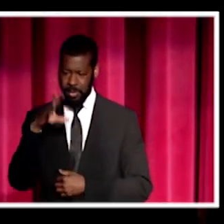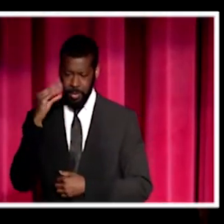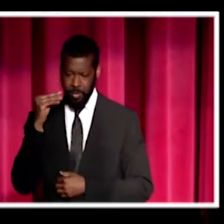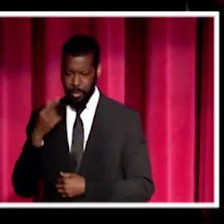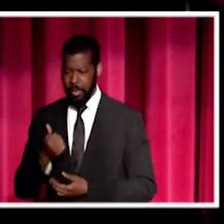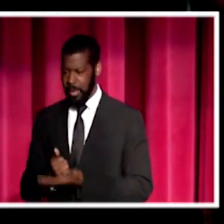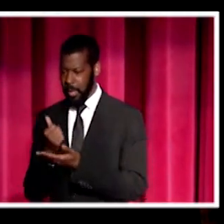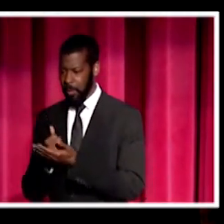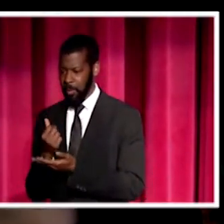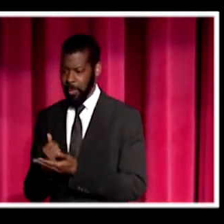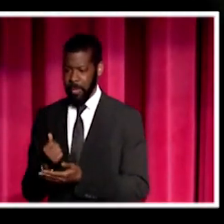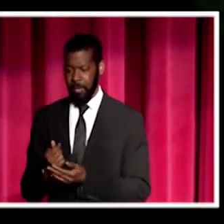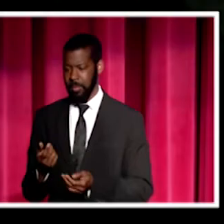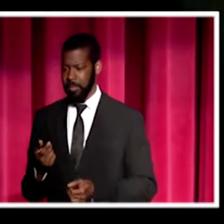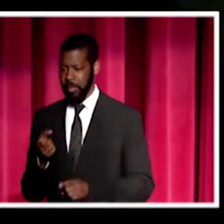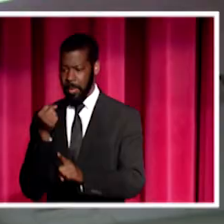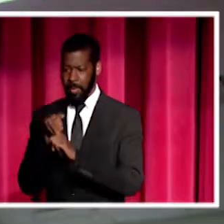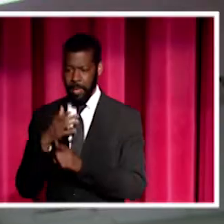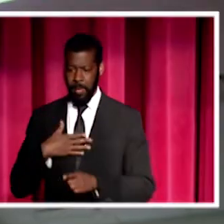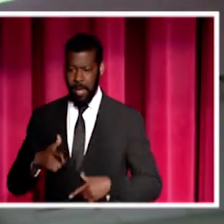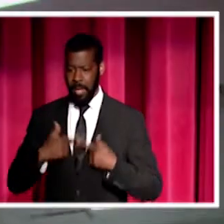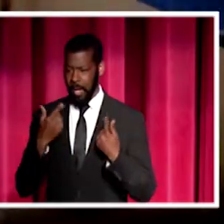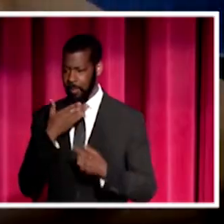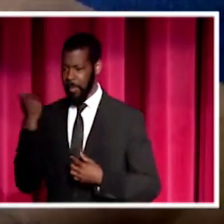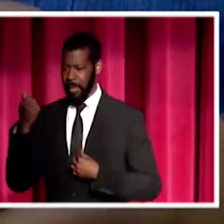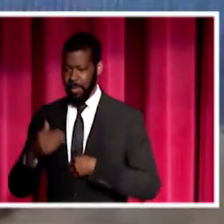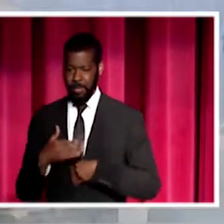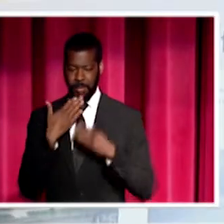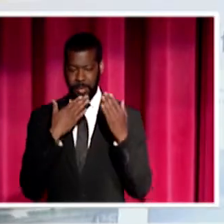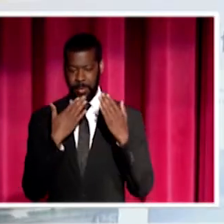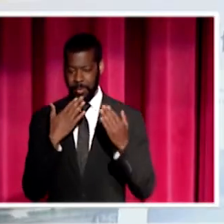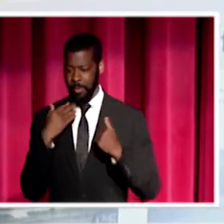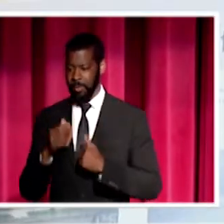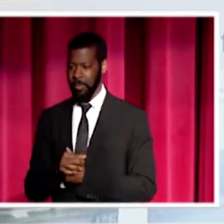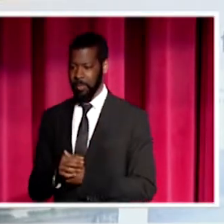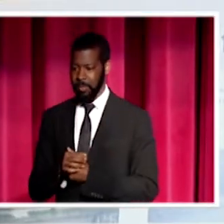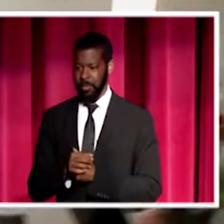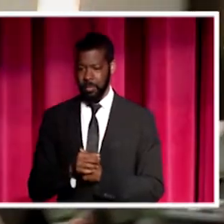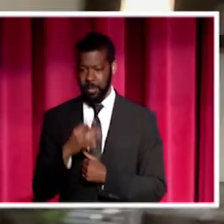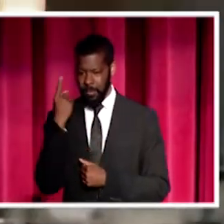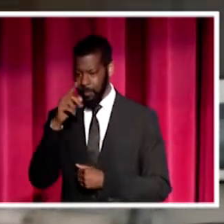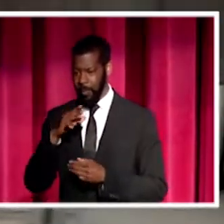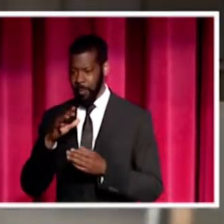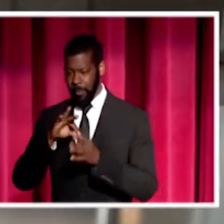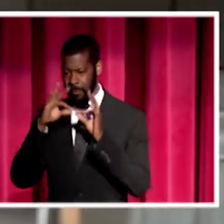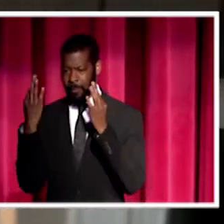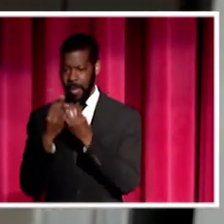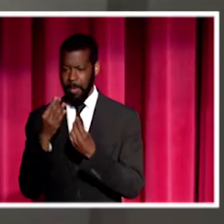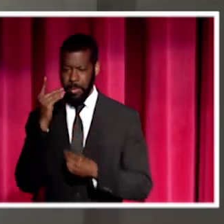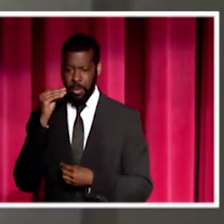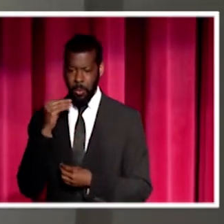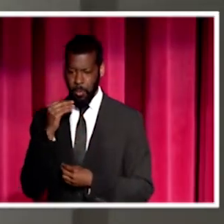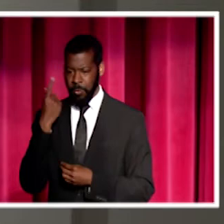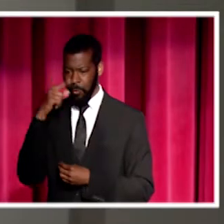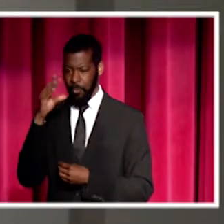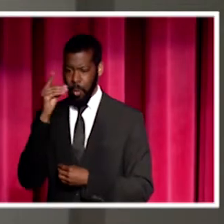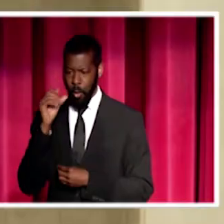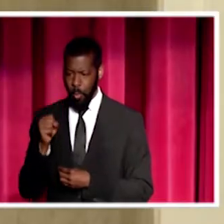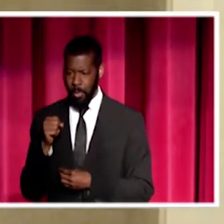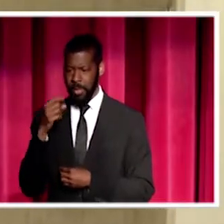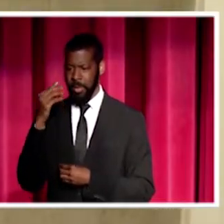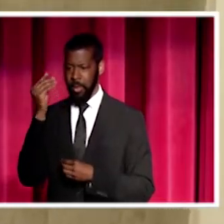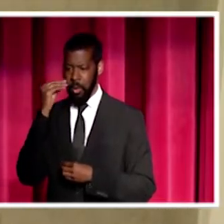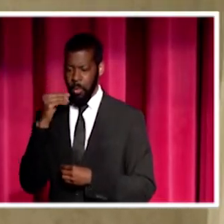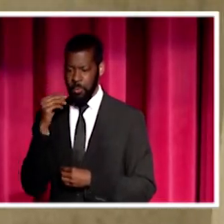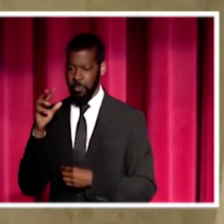feet, and I really appreciate it, and we're excited, so thank you. Housing for low-income families, housing for the homeless, housing for veterans.